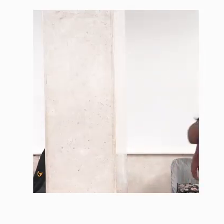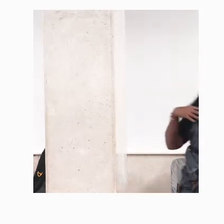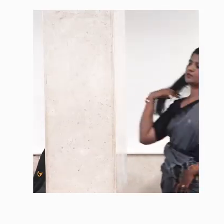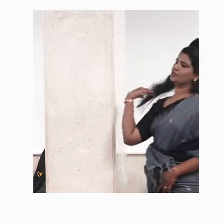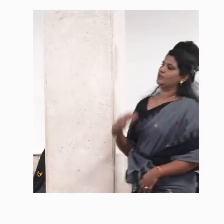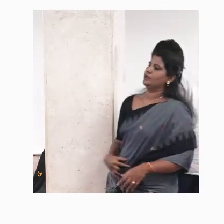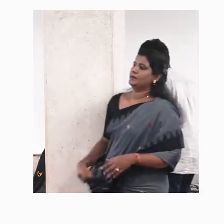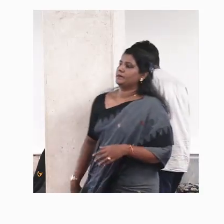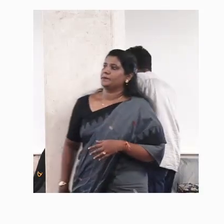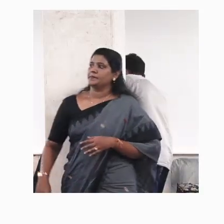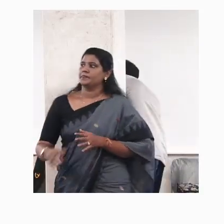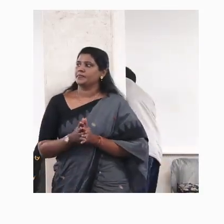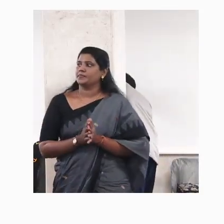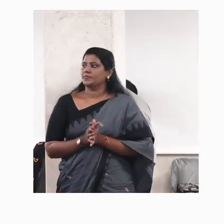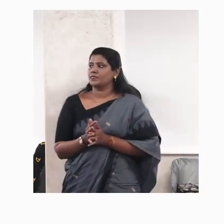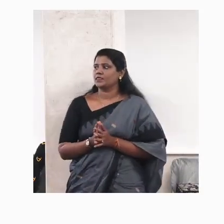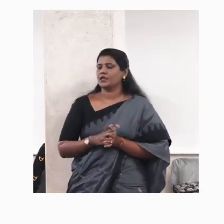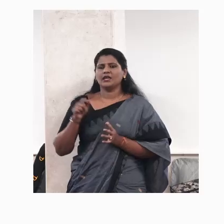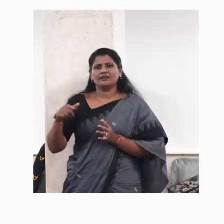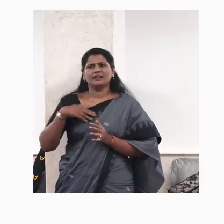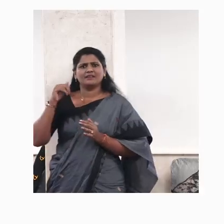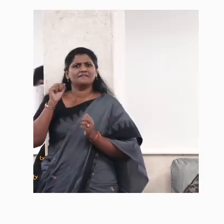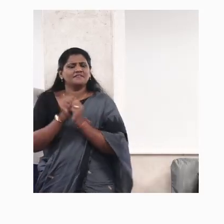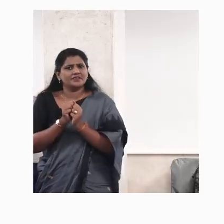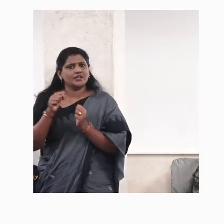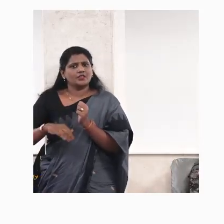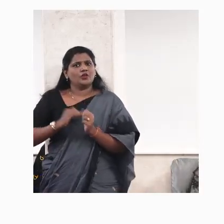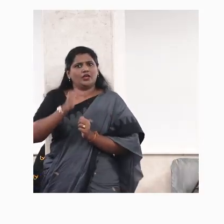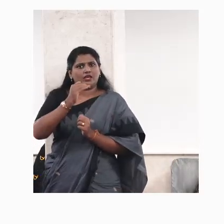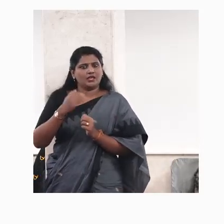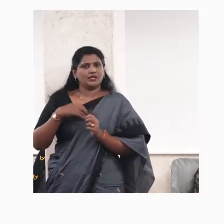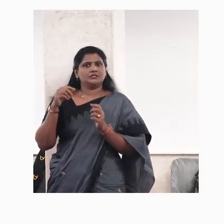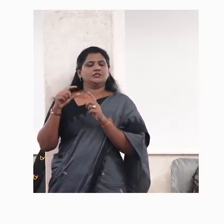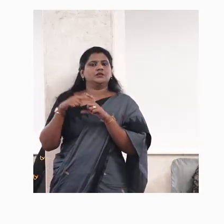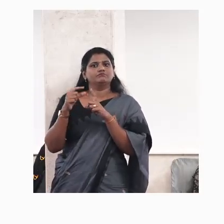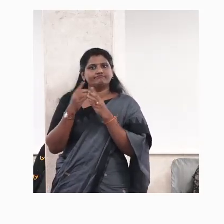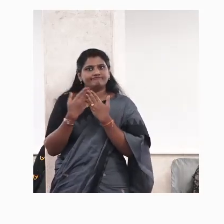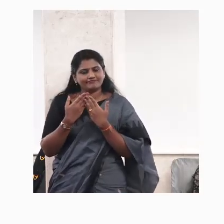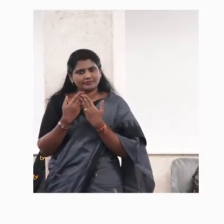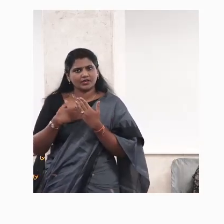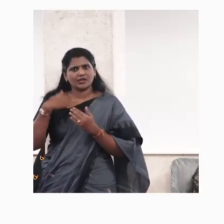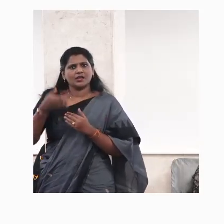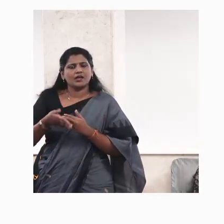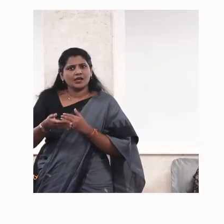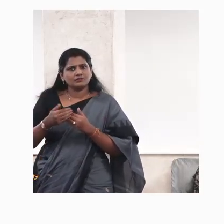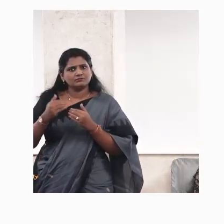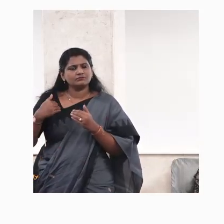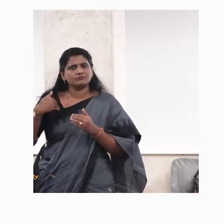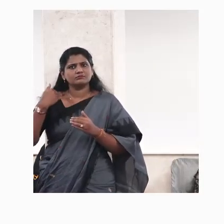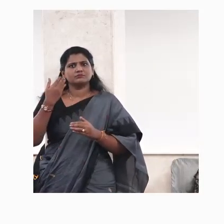there's something that comes with your age, with your degree and everything, and I was present to those kind